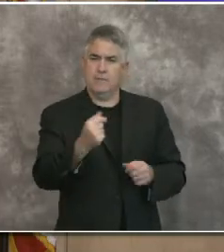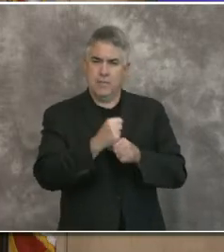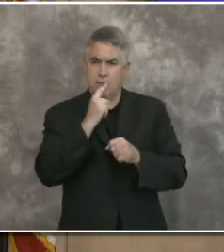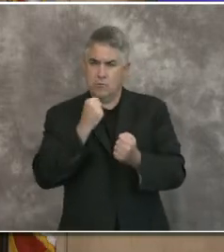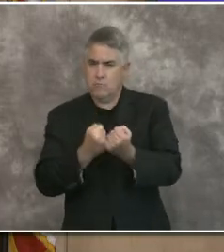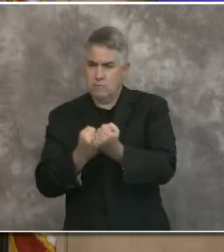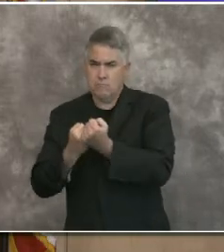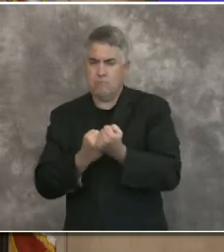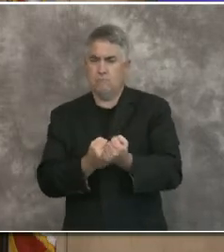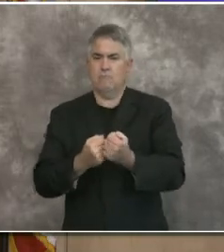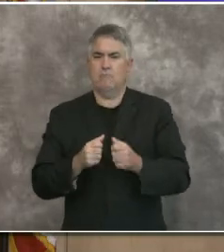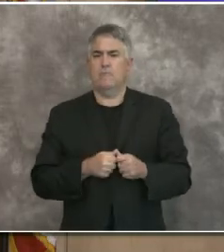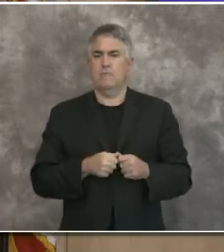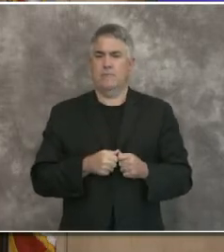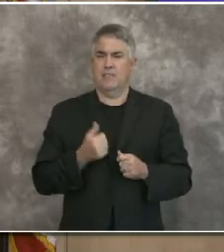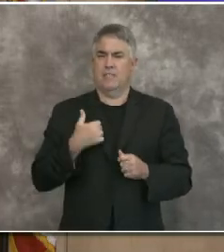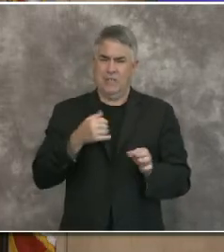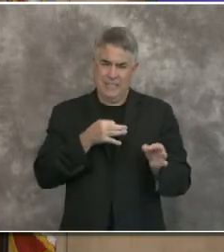new deputies.